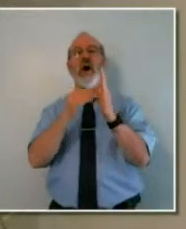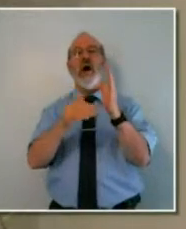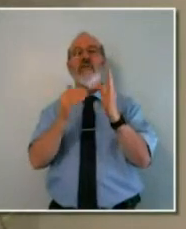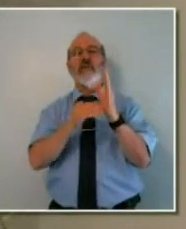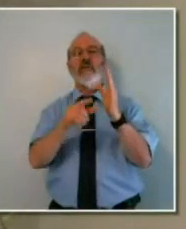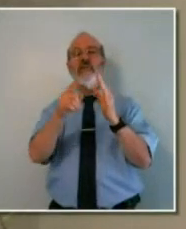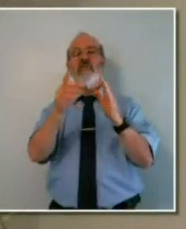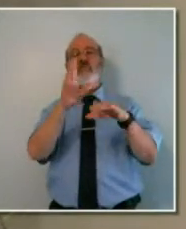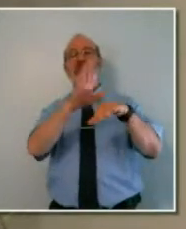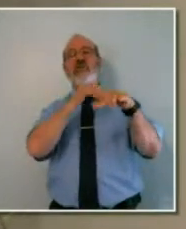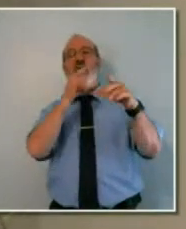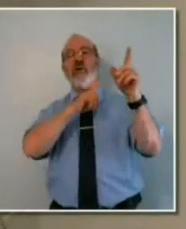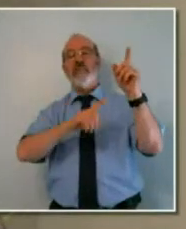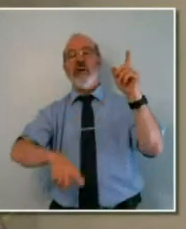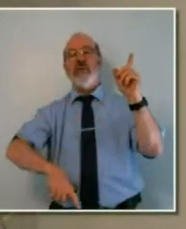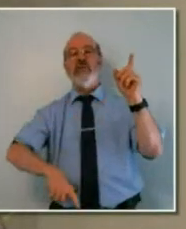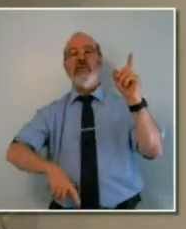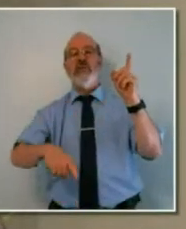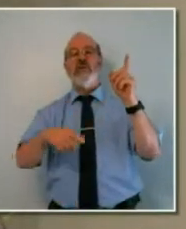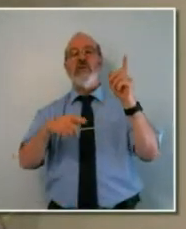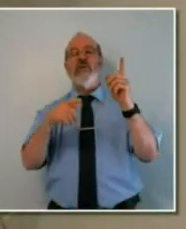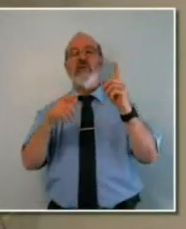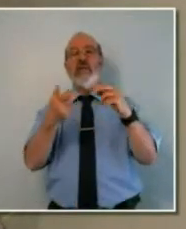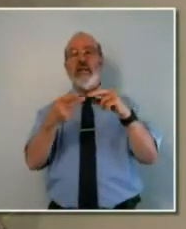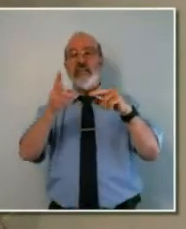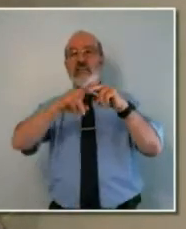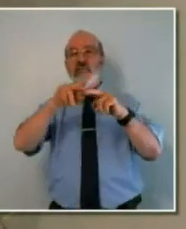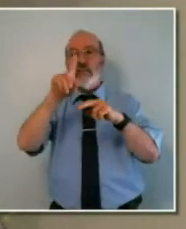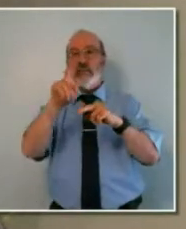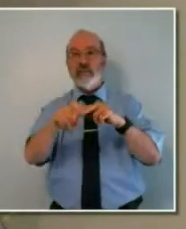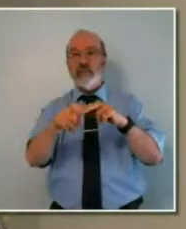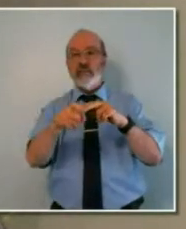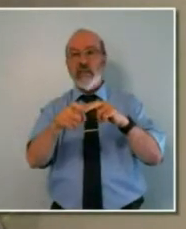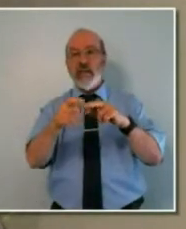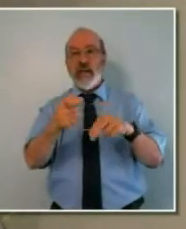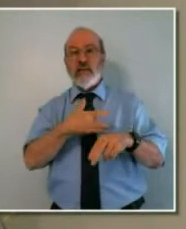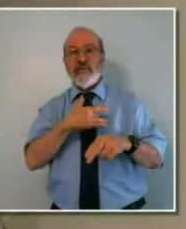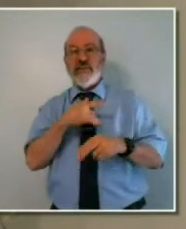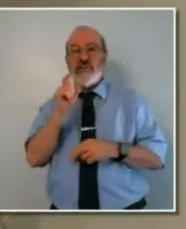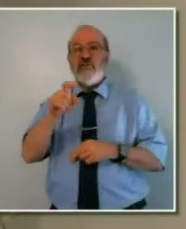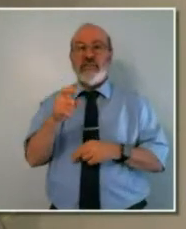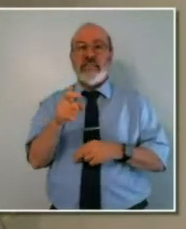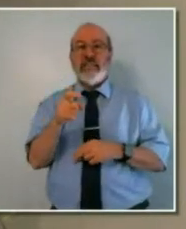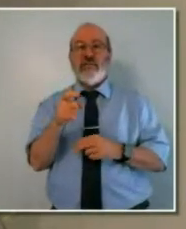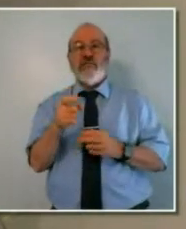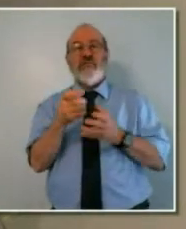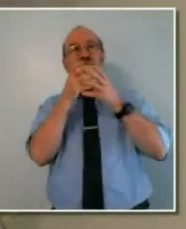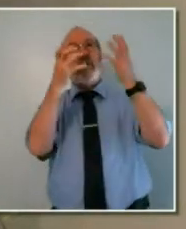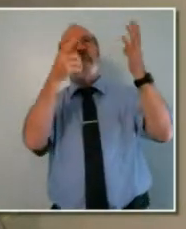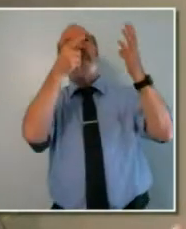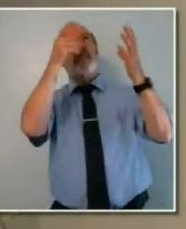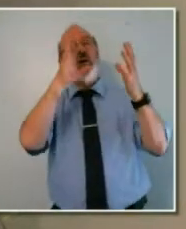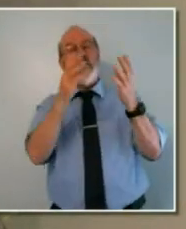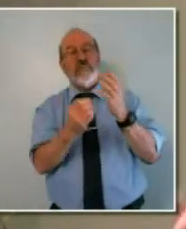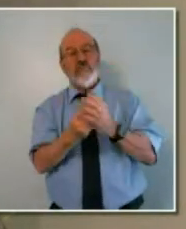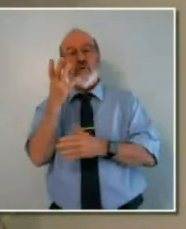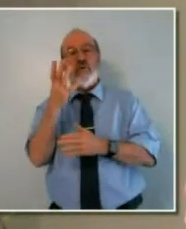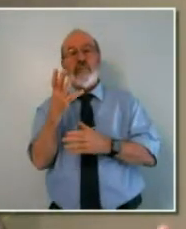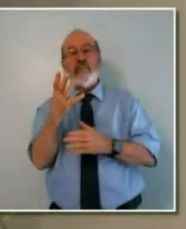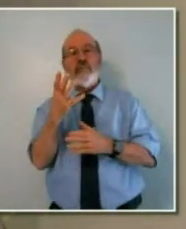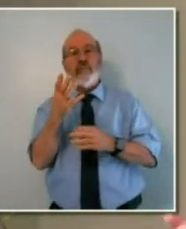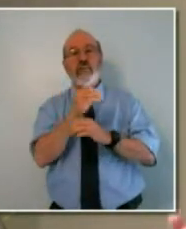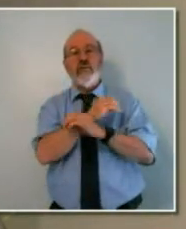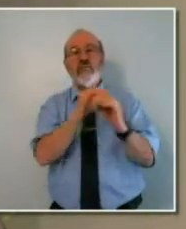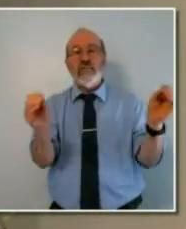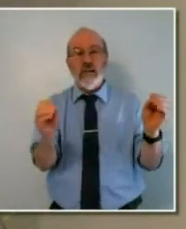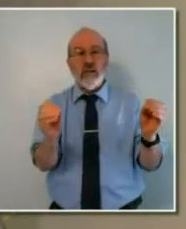called upon the Lord? And has it increased? Have you felt your need to cry out to God? There is none. They had to